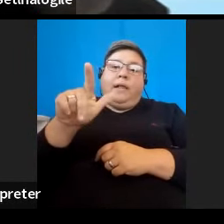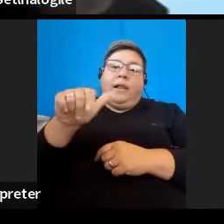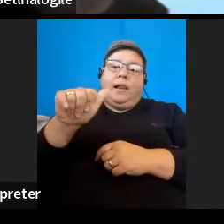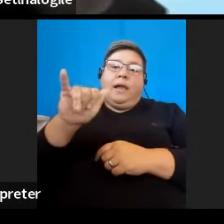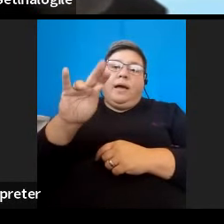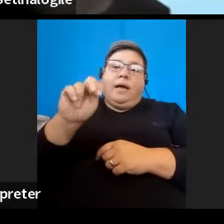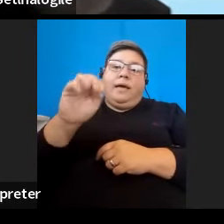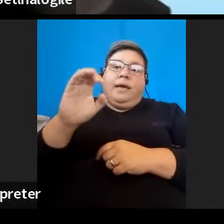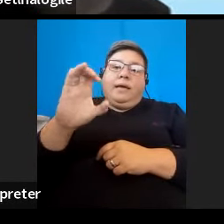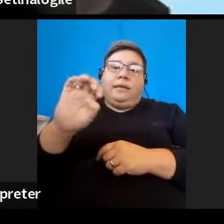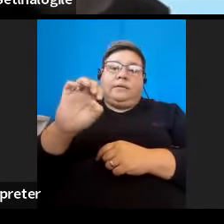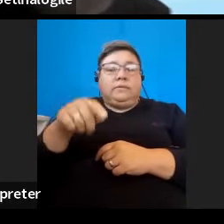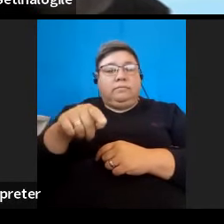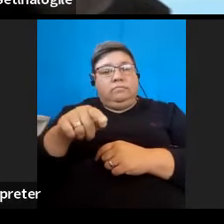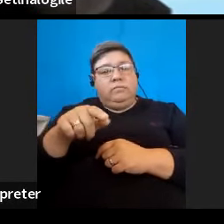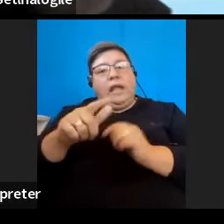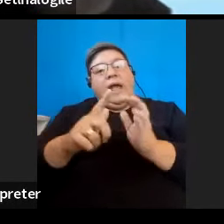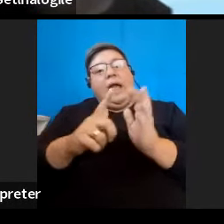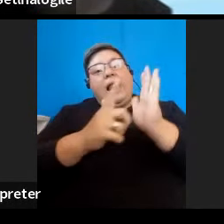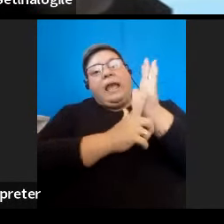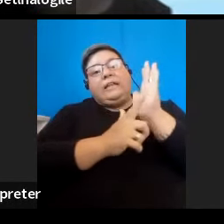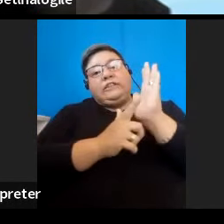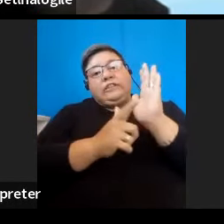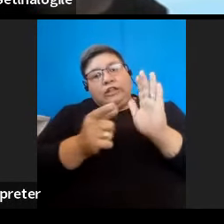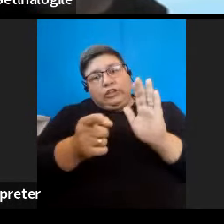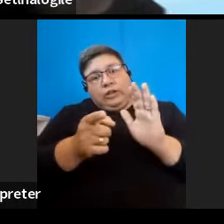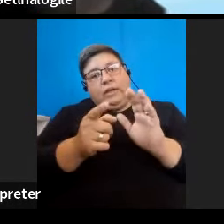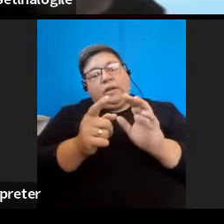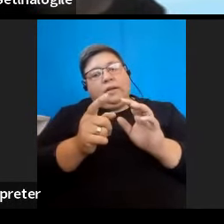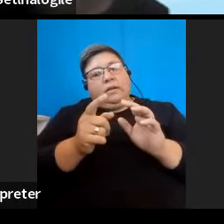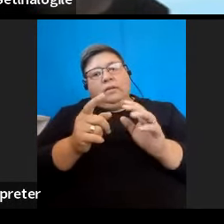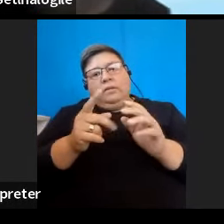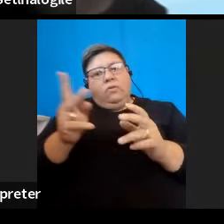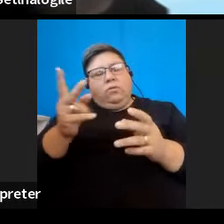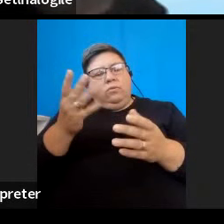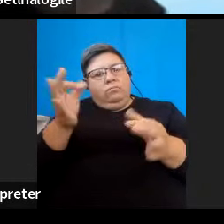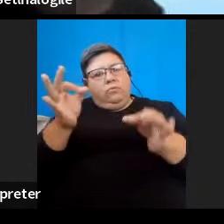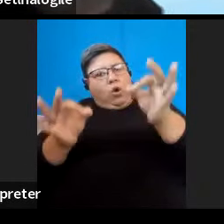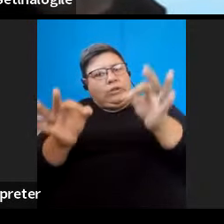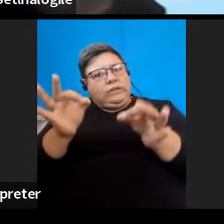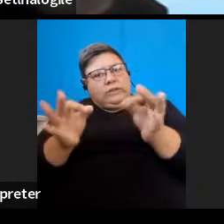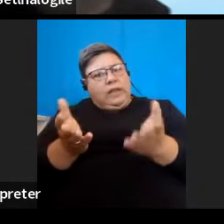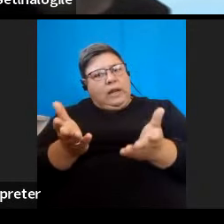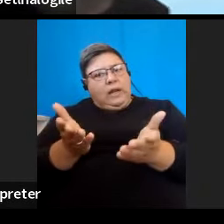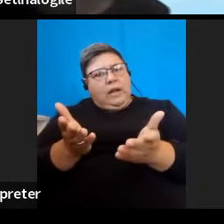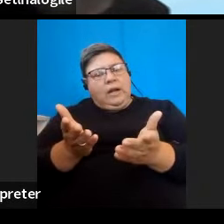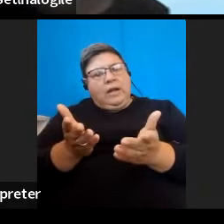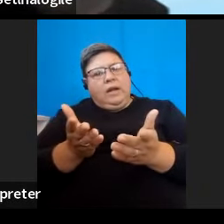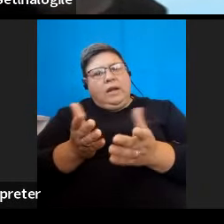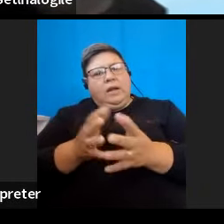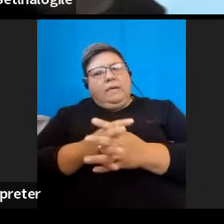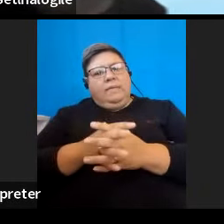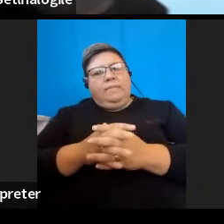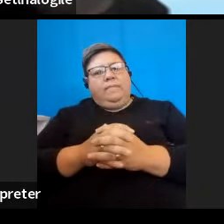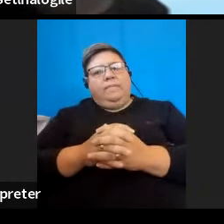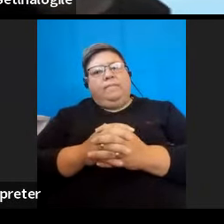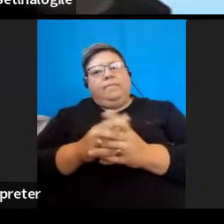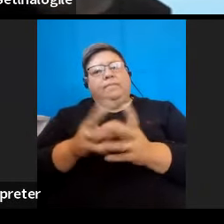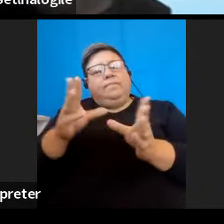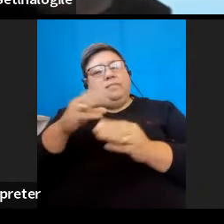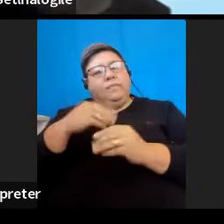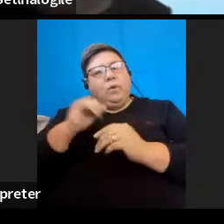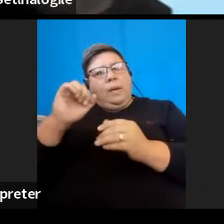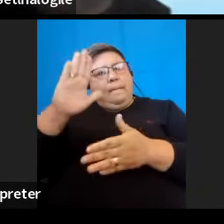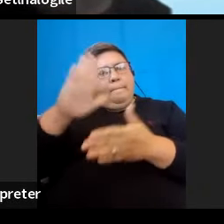from the legislation that the dynamics of clearing agents were not considered. He's saying clearing agents may receive administrative penalties or